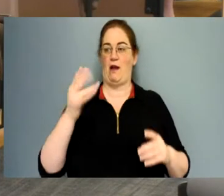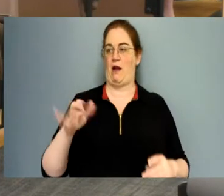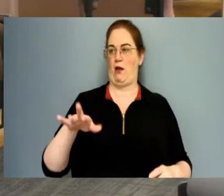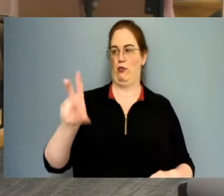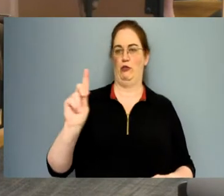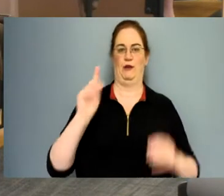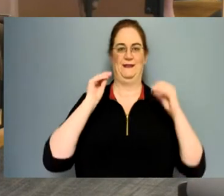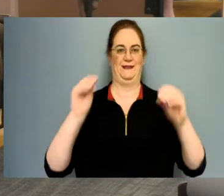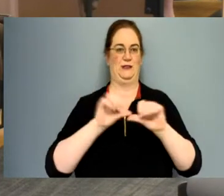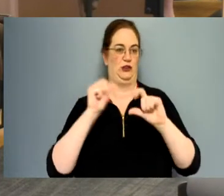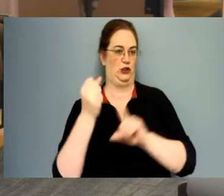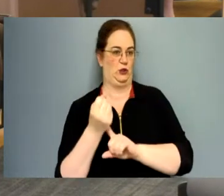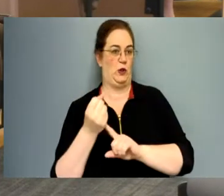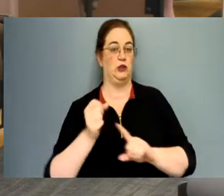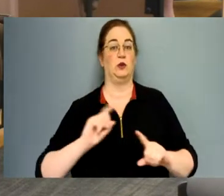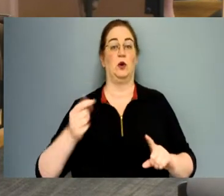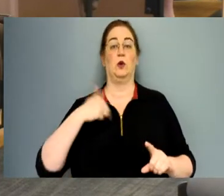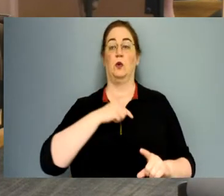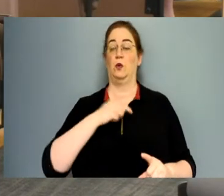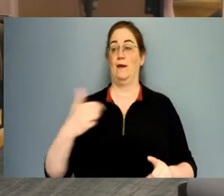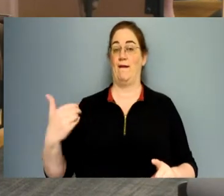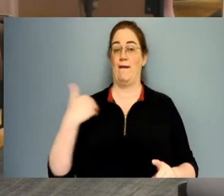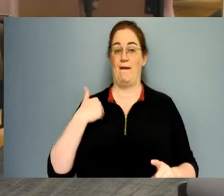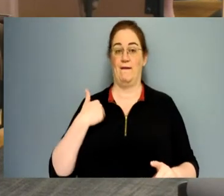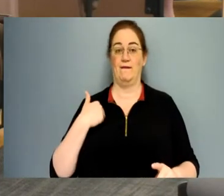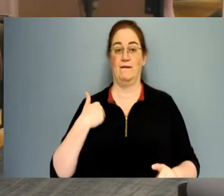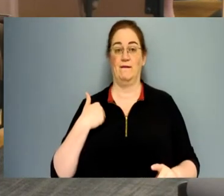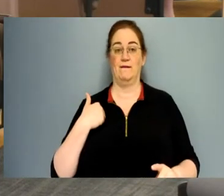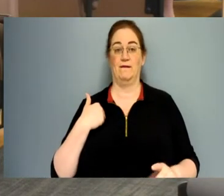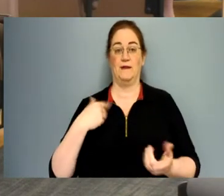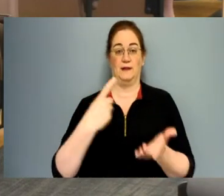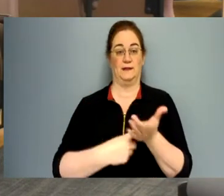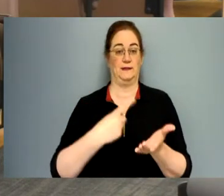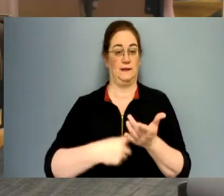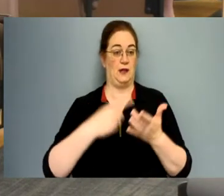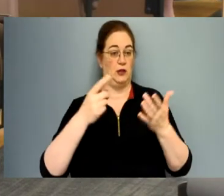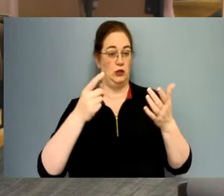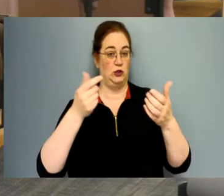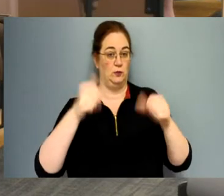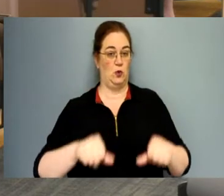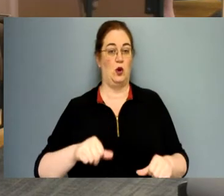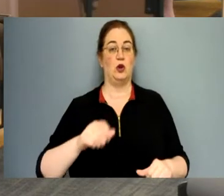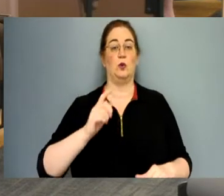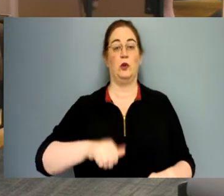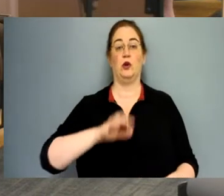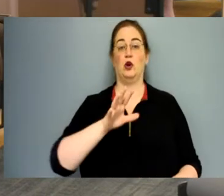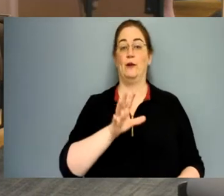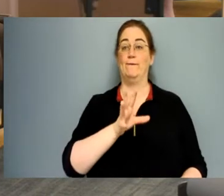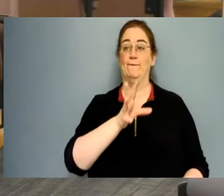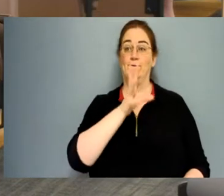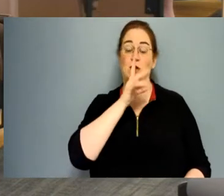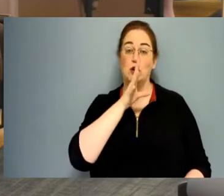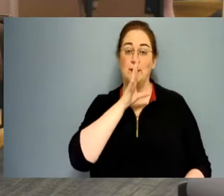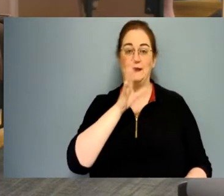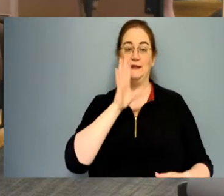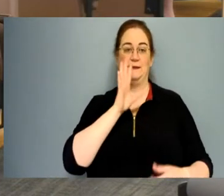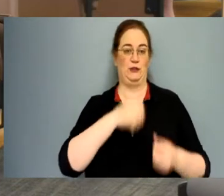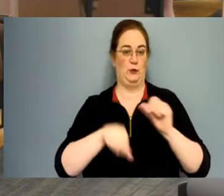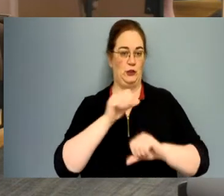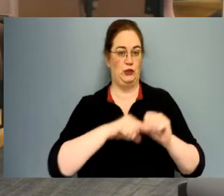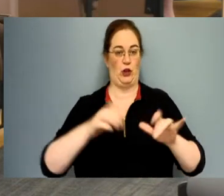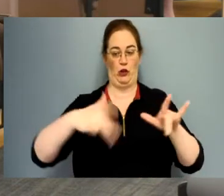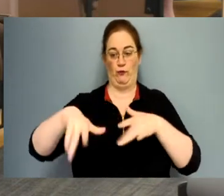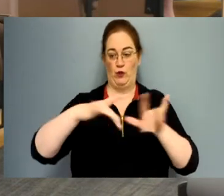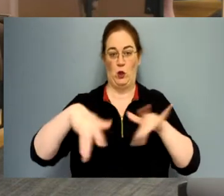teaching situation where we would have discussion boards where we were verbally speaking to each other in